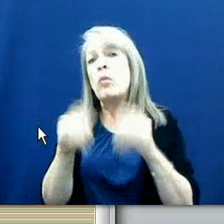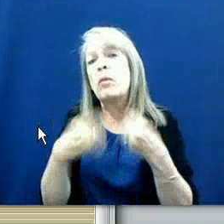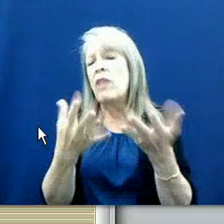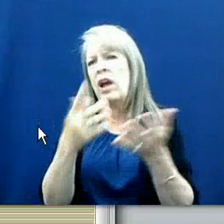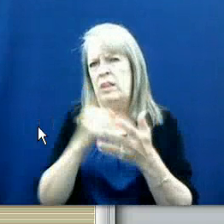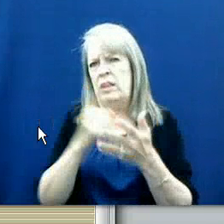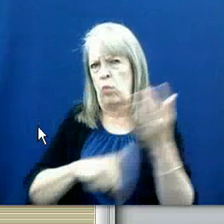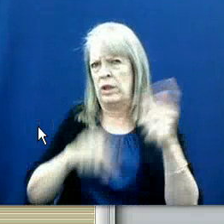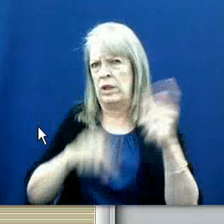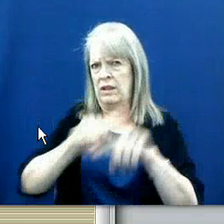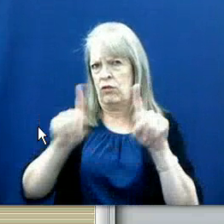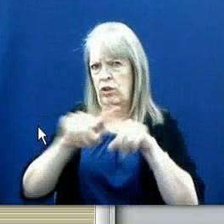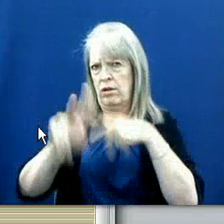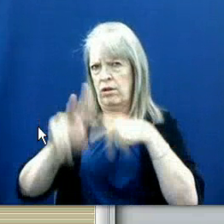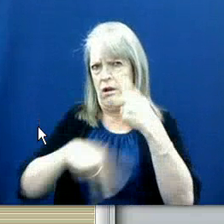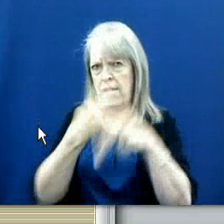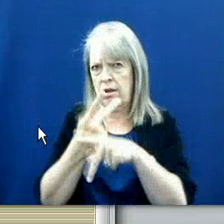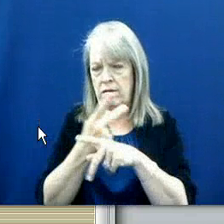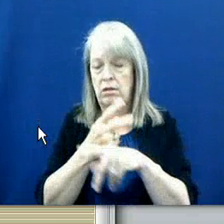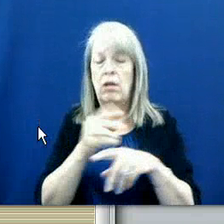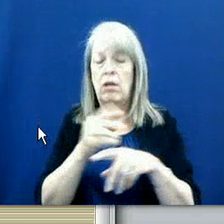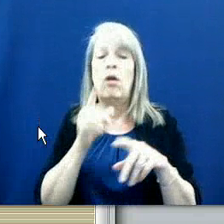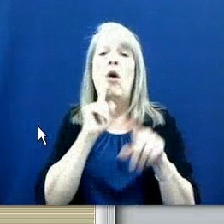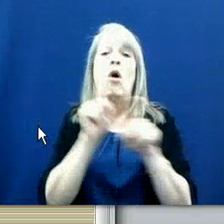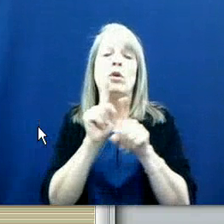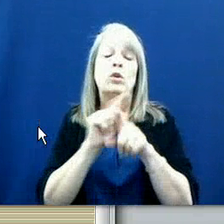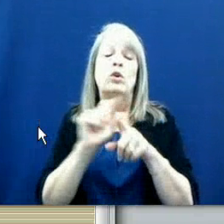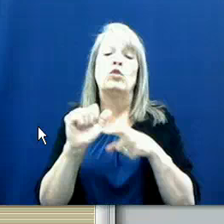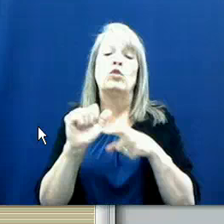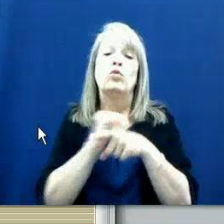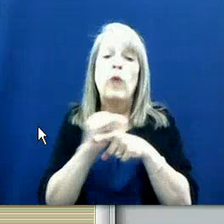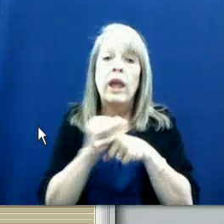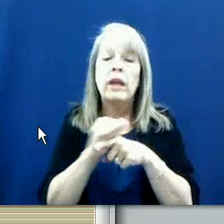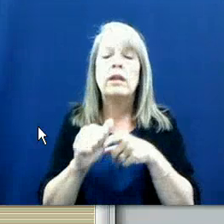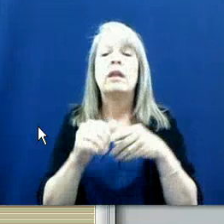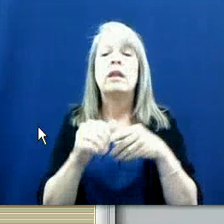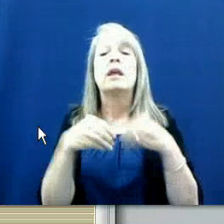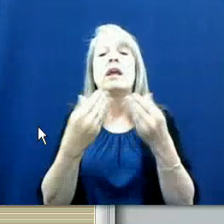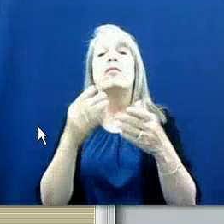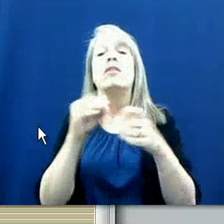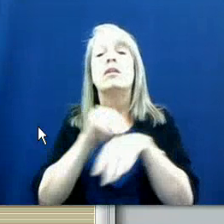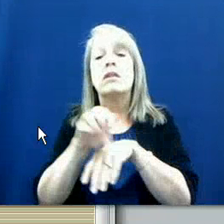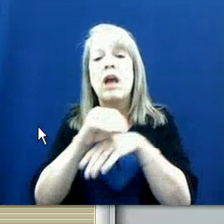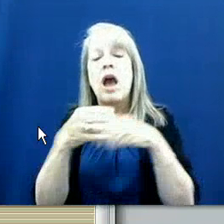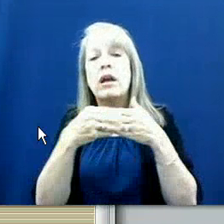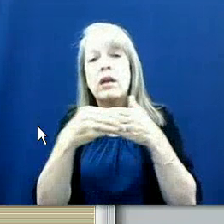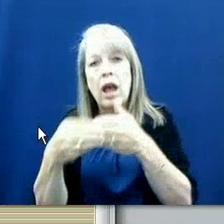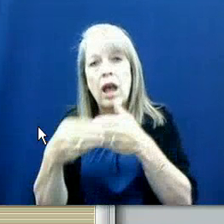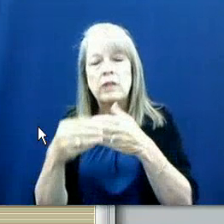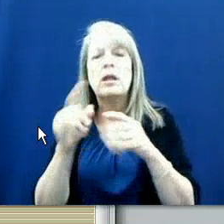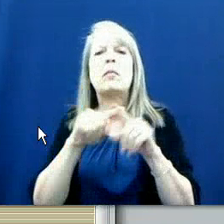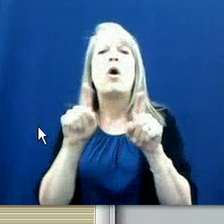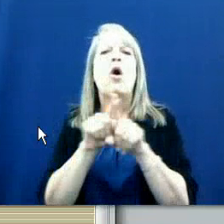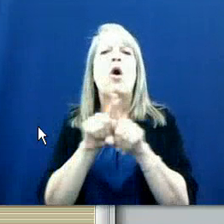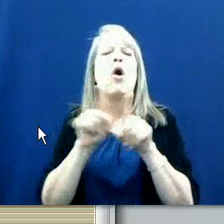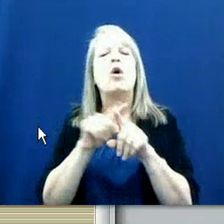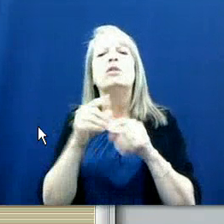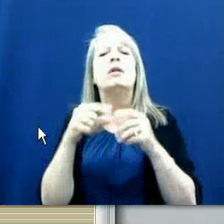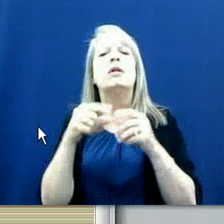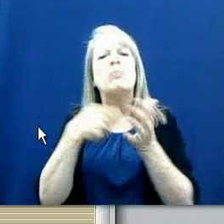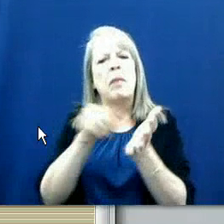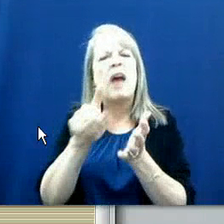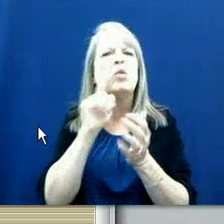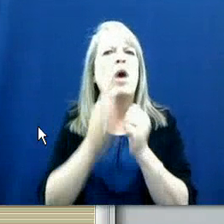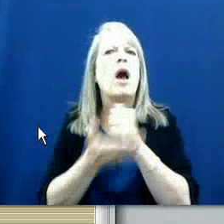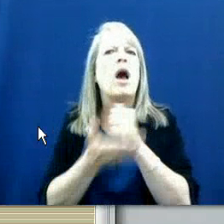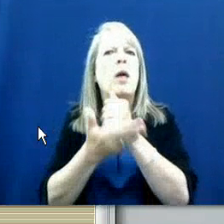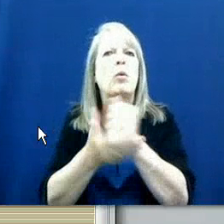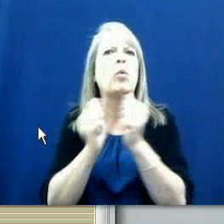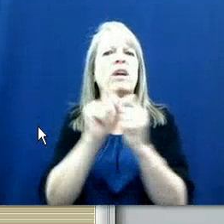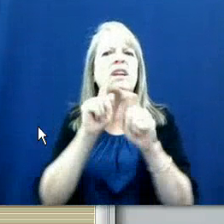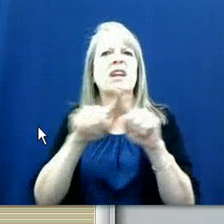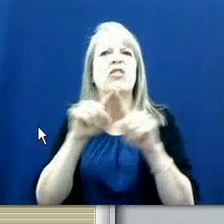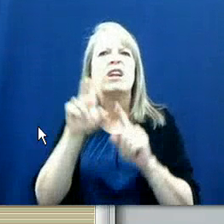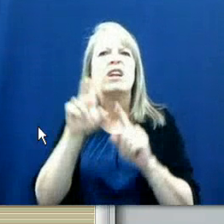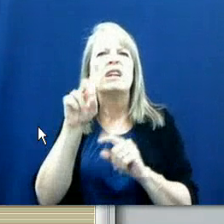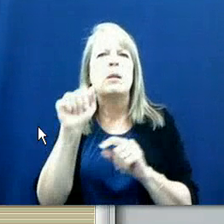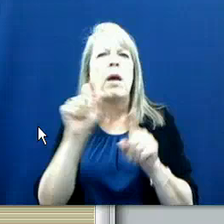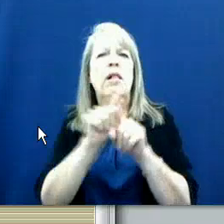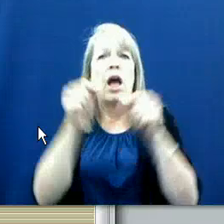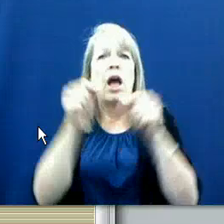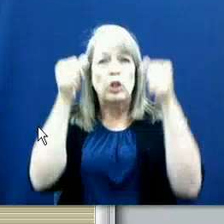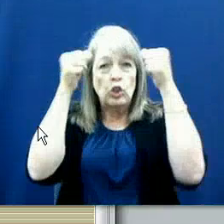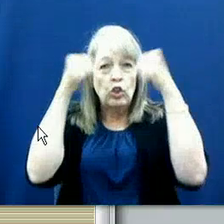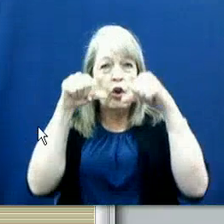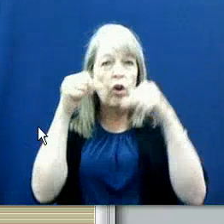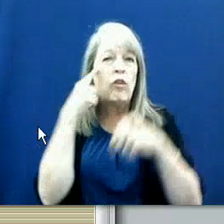provided. In addition to training and guidance, VR began paying to correct certain disabilities, including cataract surgery